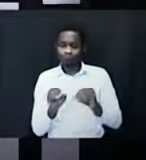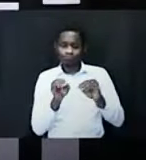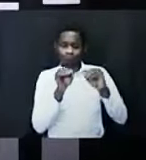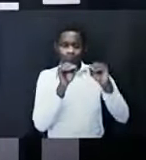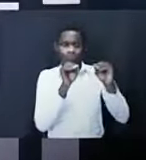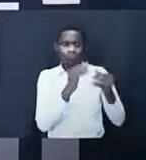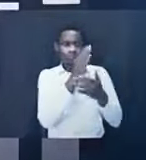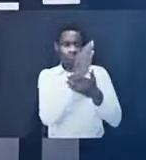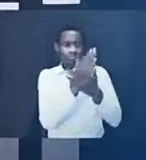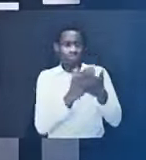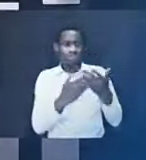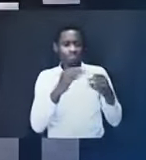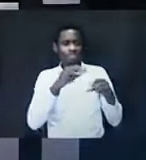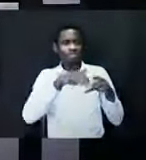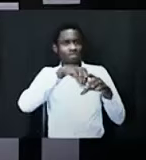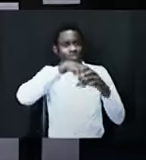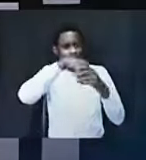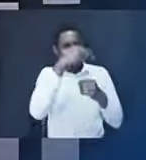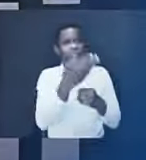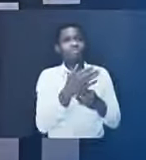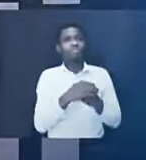there.